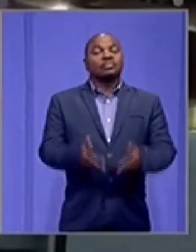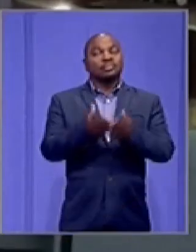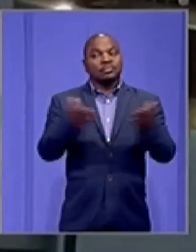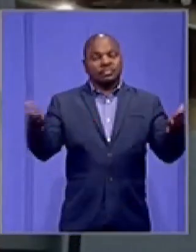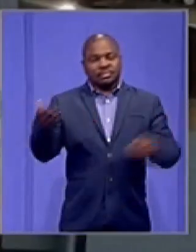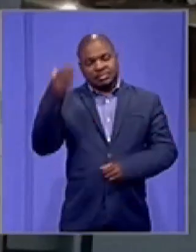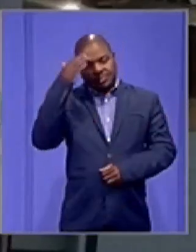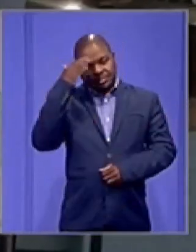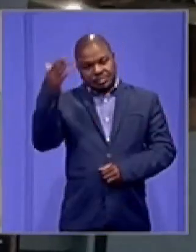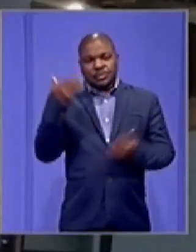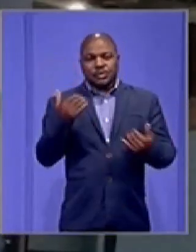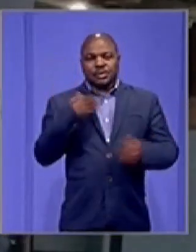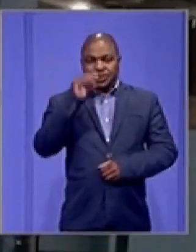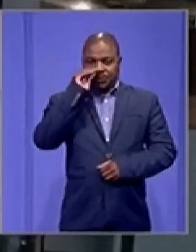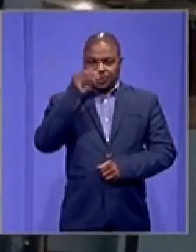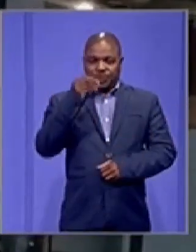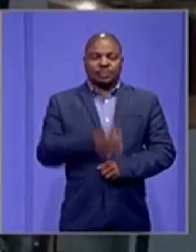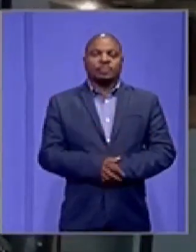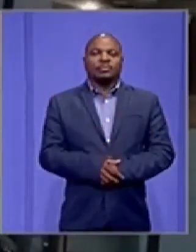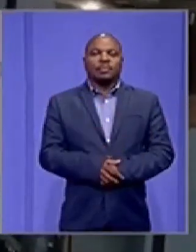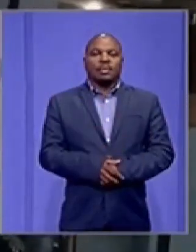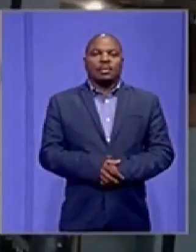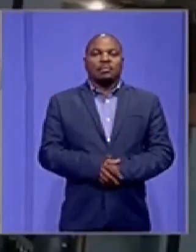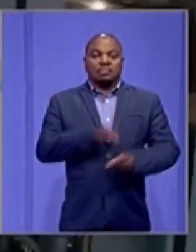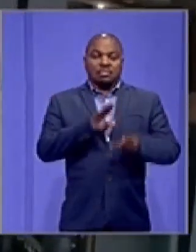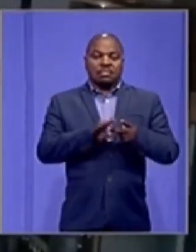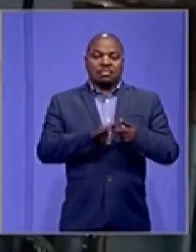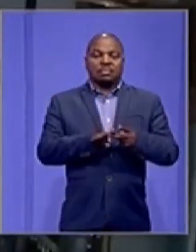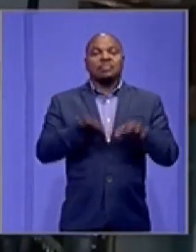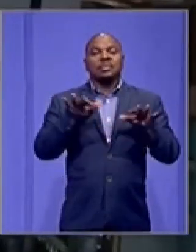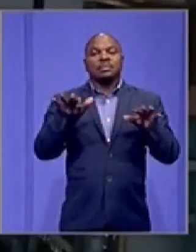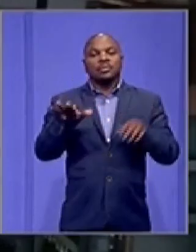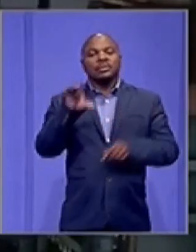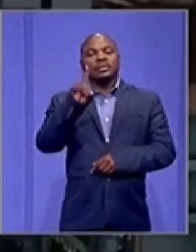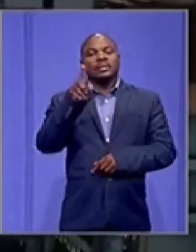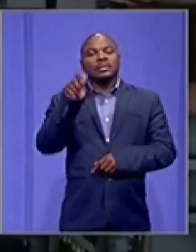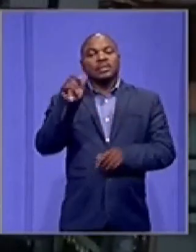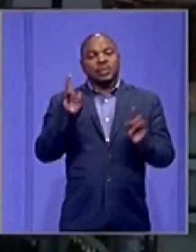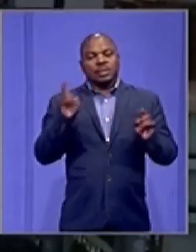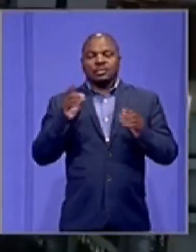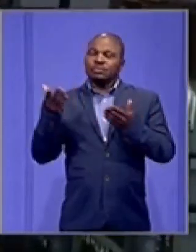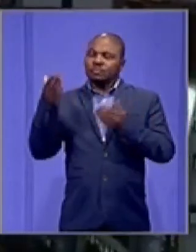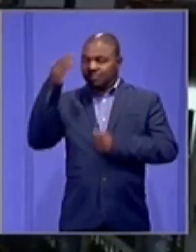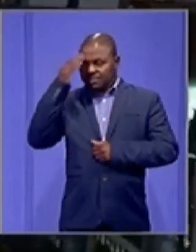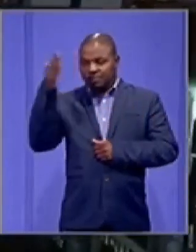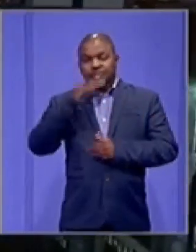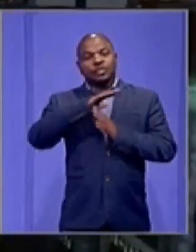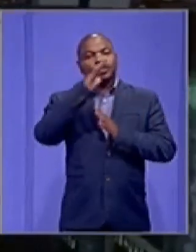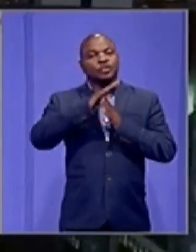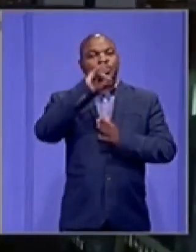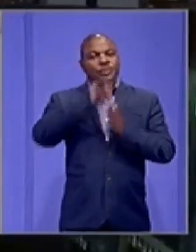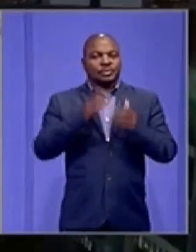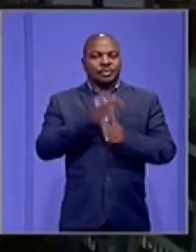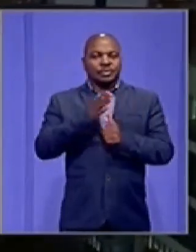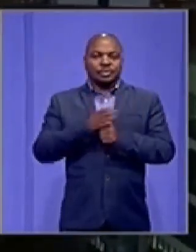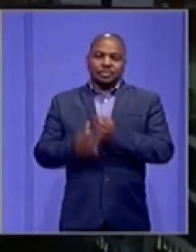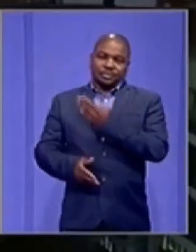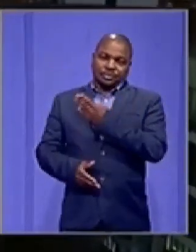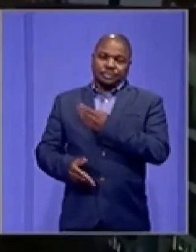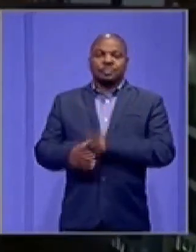Bagesho re a letamisha ditabeng tša bošegompšo le babogedi ba rena ba kanala ya DTT re thoma pele ka dihlogo